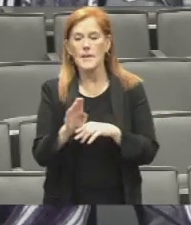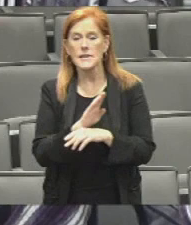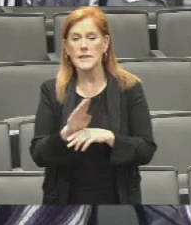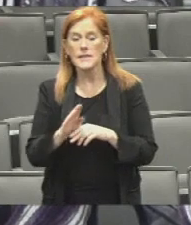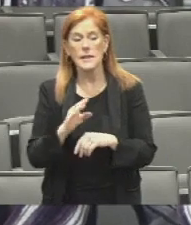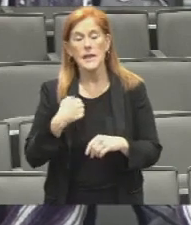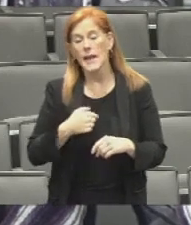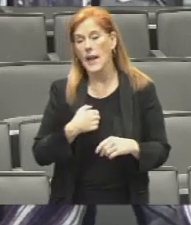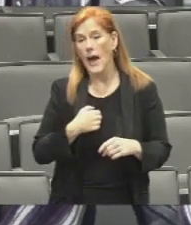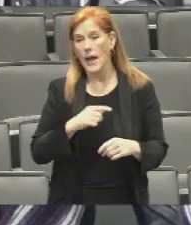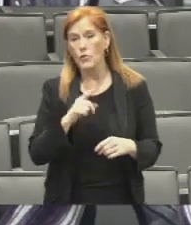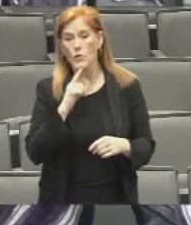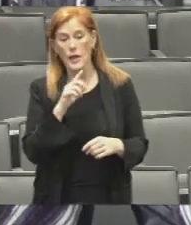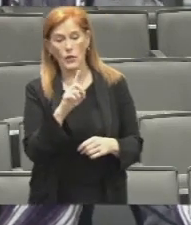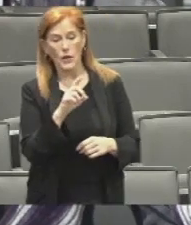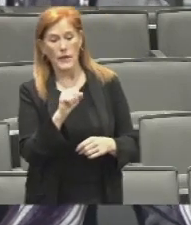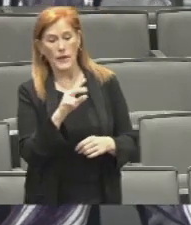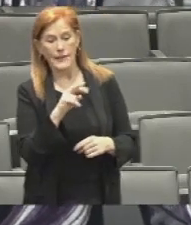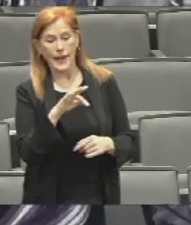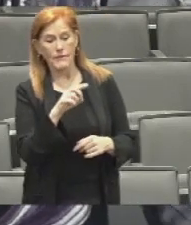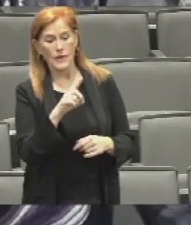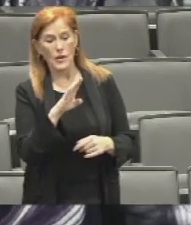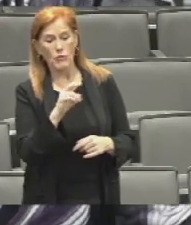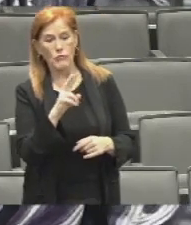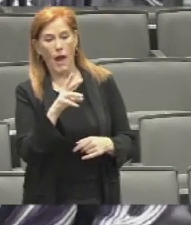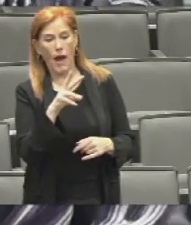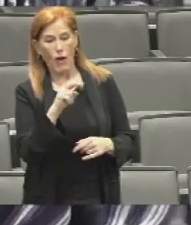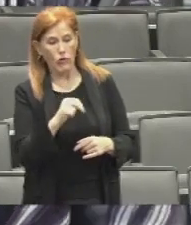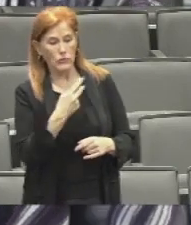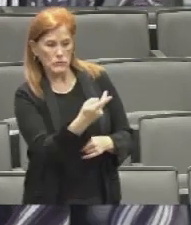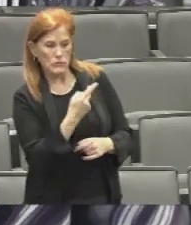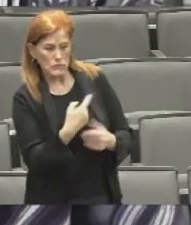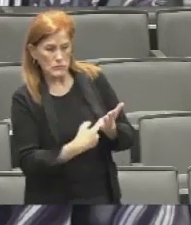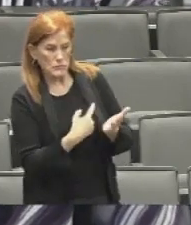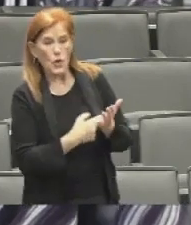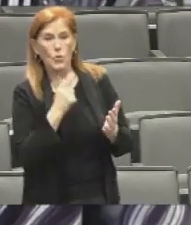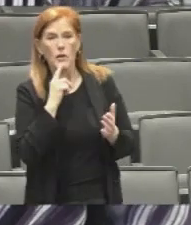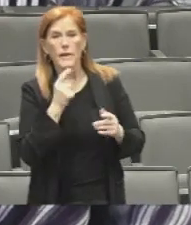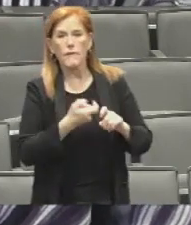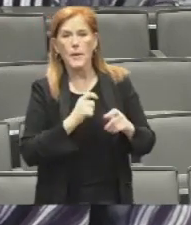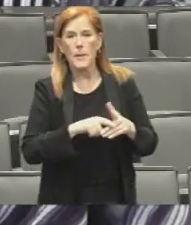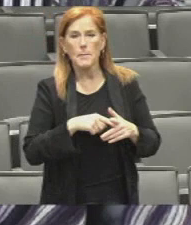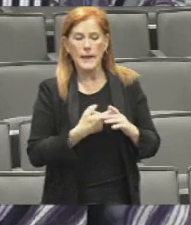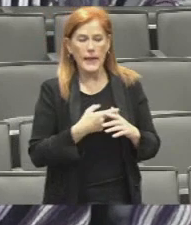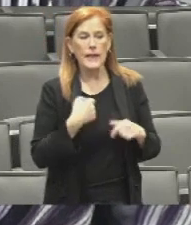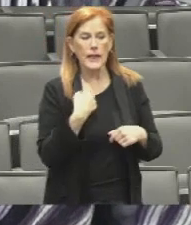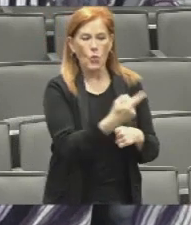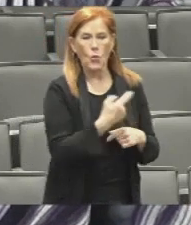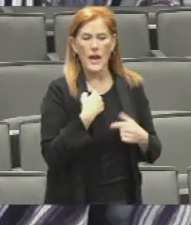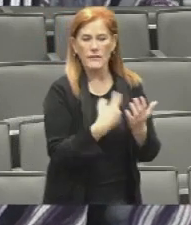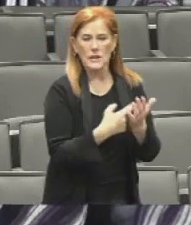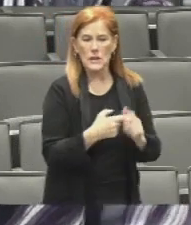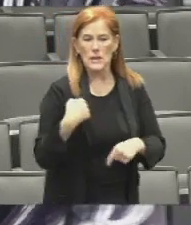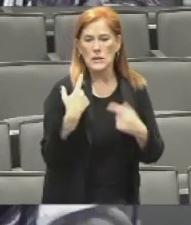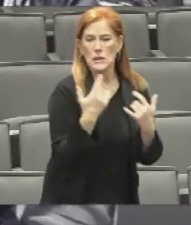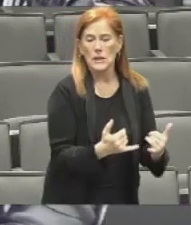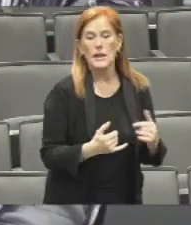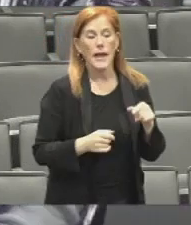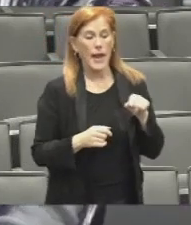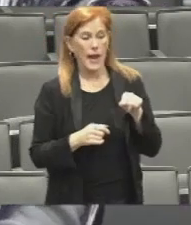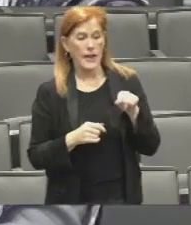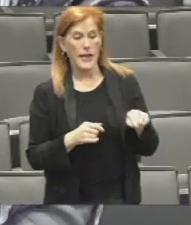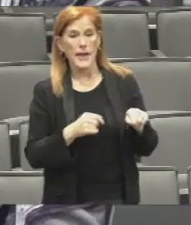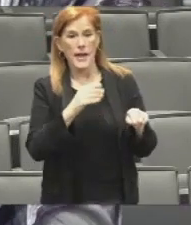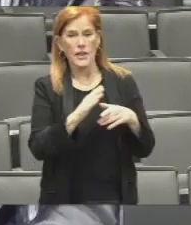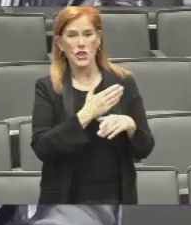in consultation with David Brown pretty soon from the beginning, and he has shared the plan with me